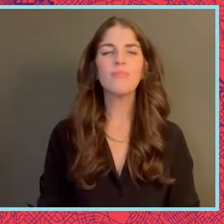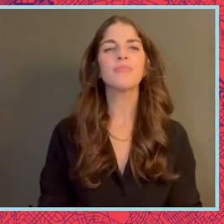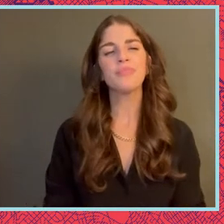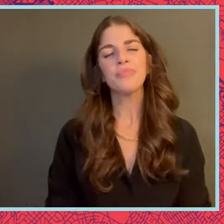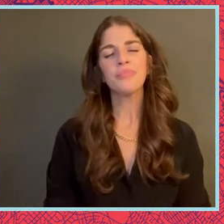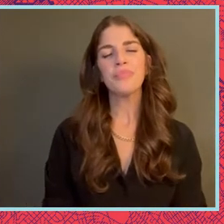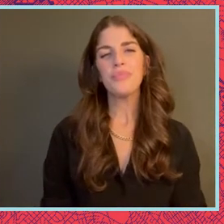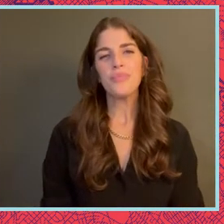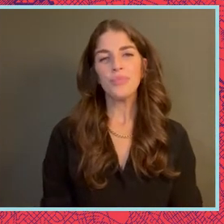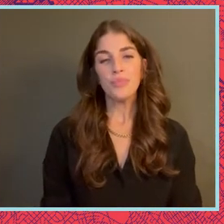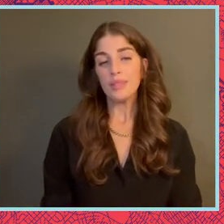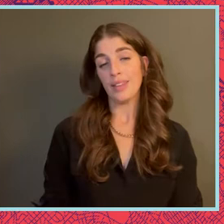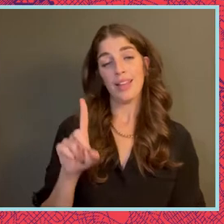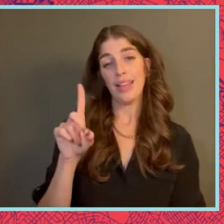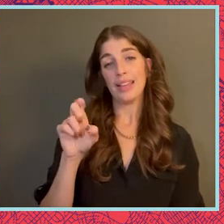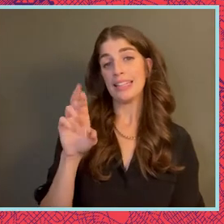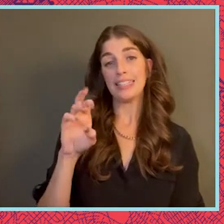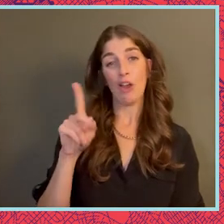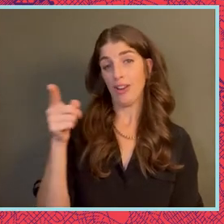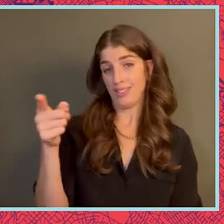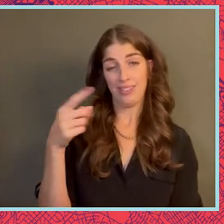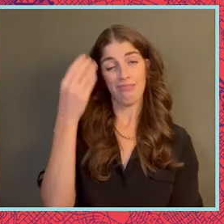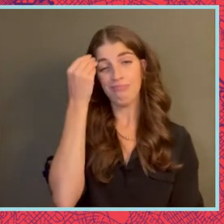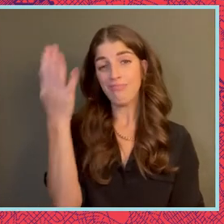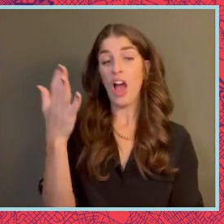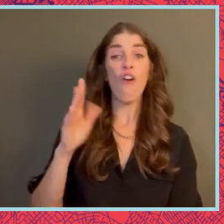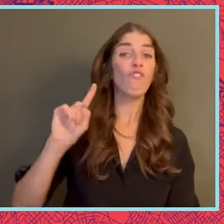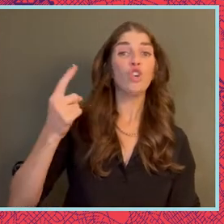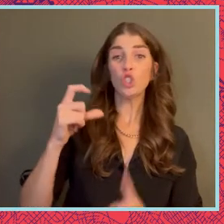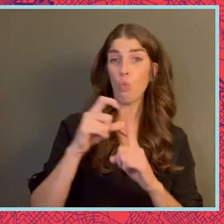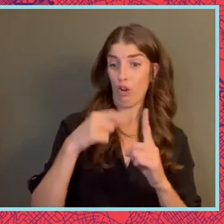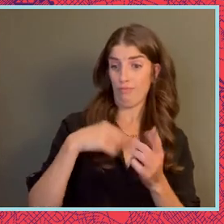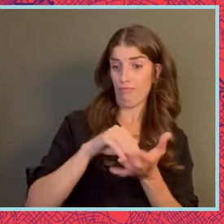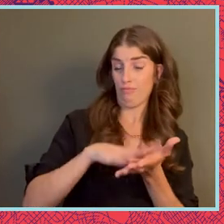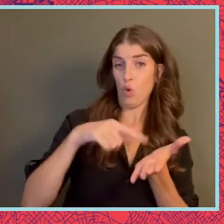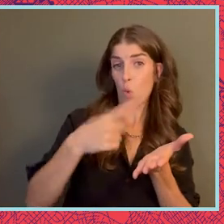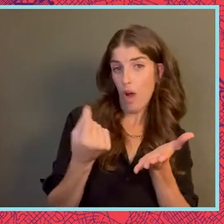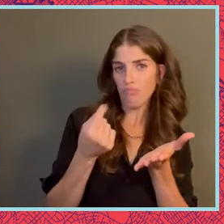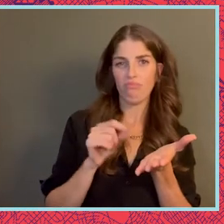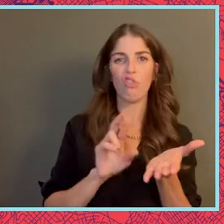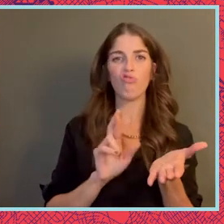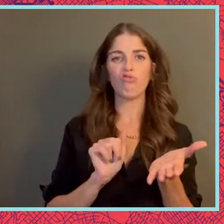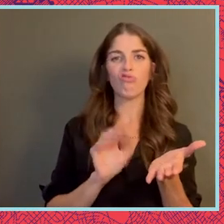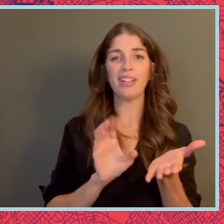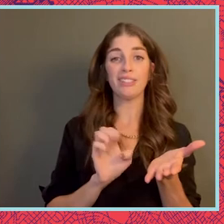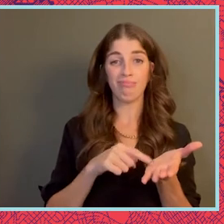Columbia? So Derek would not be surprised to see that the first word in my notes is